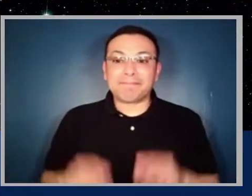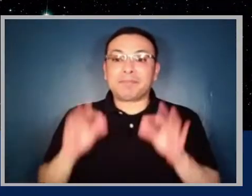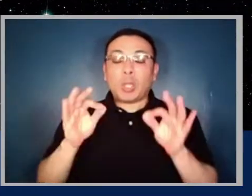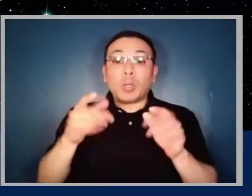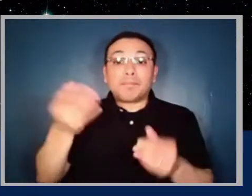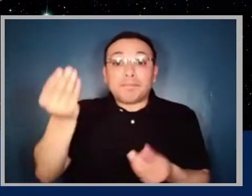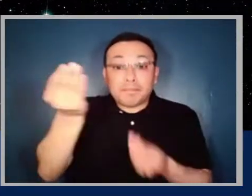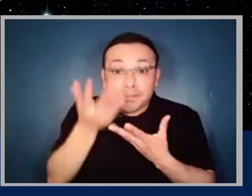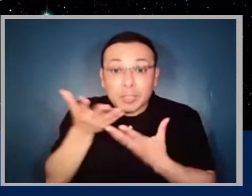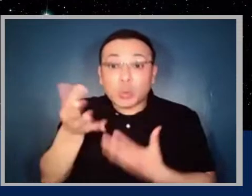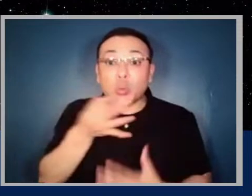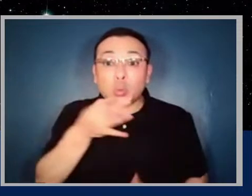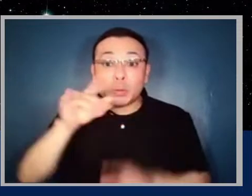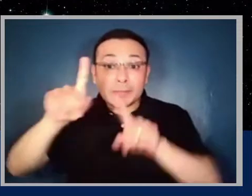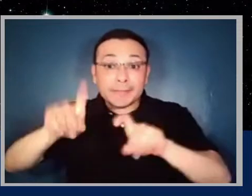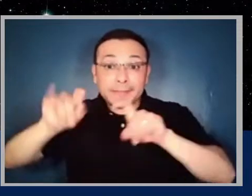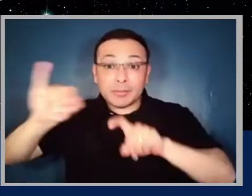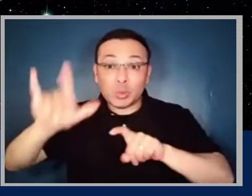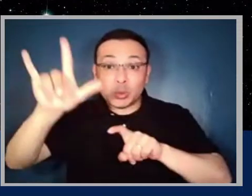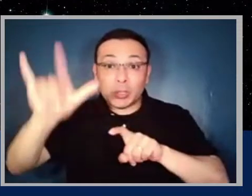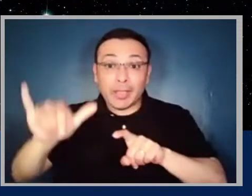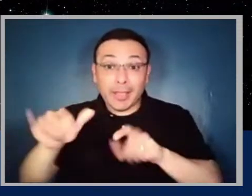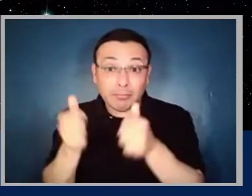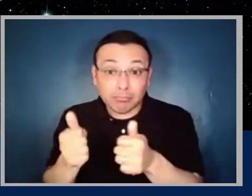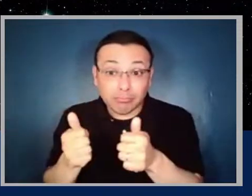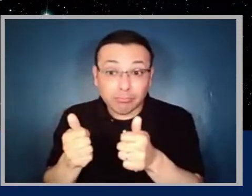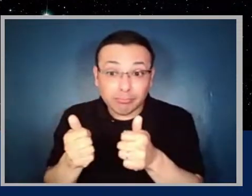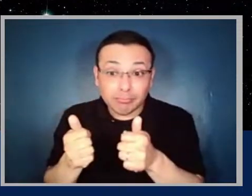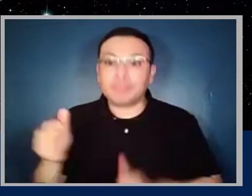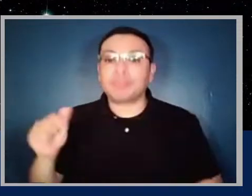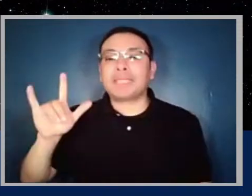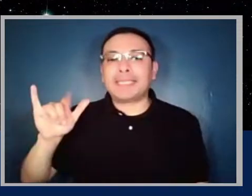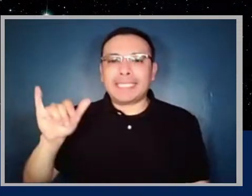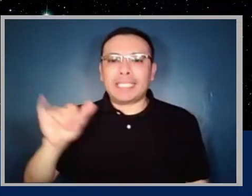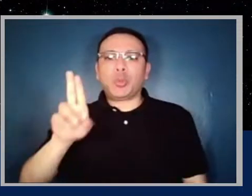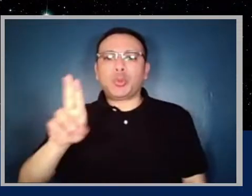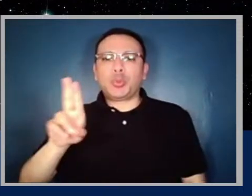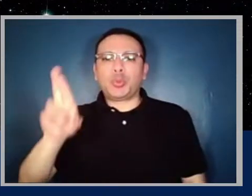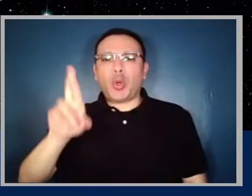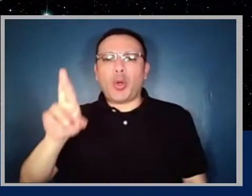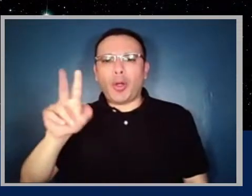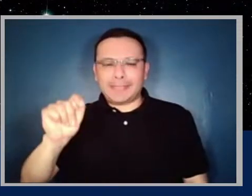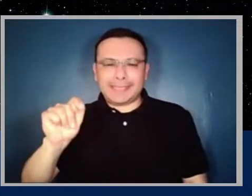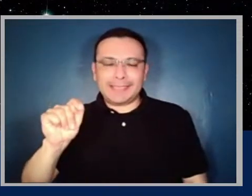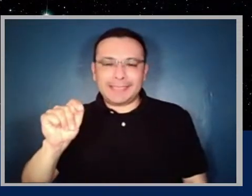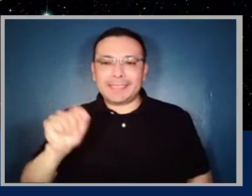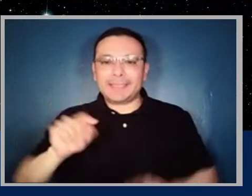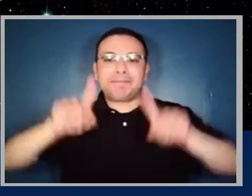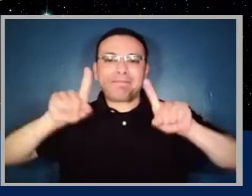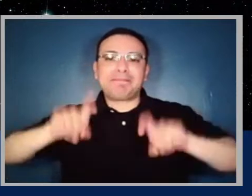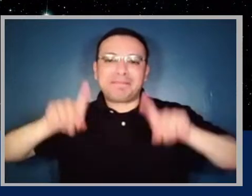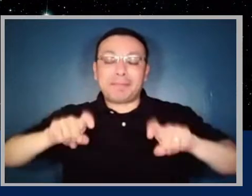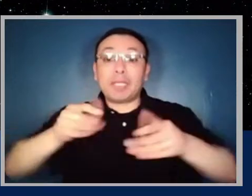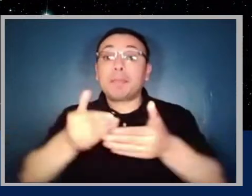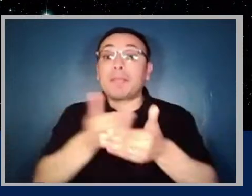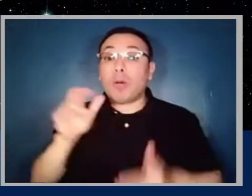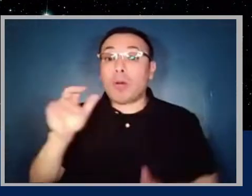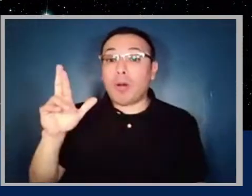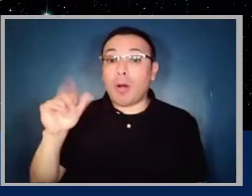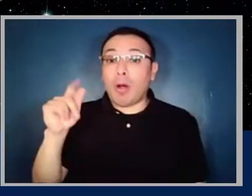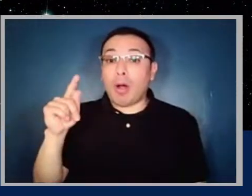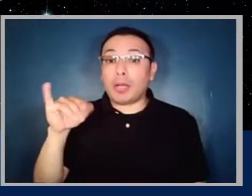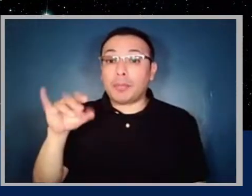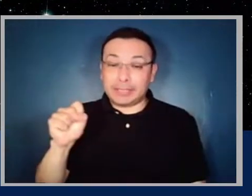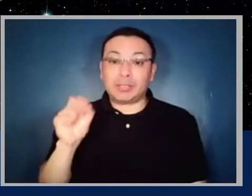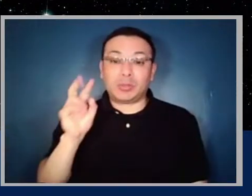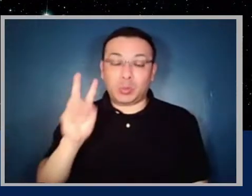So we have 3 underway recovery tests, URTs, scheduled to happen before Artemis II. So our first one's URT